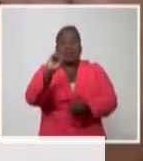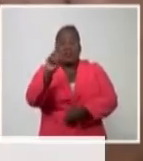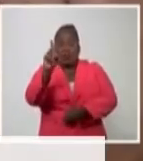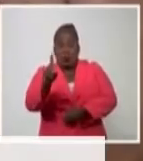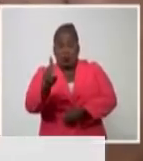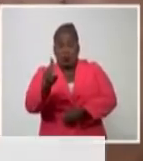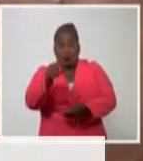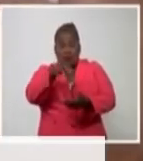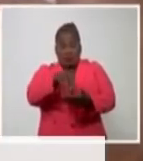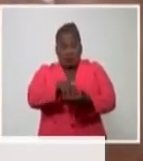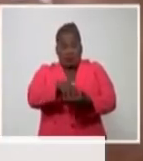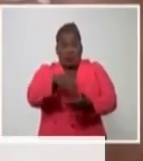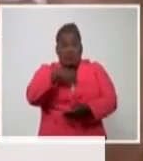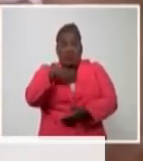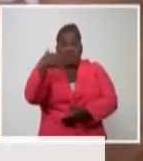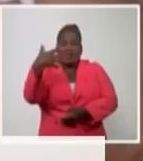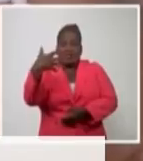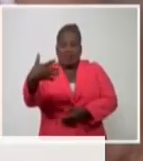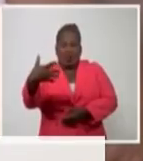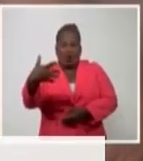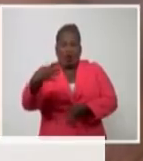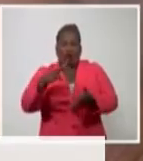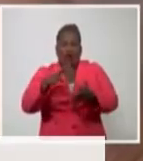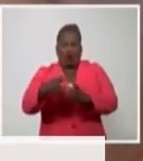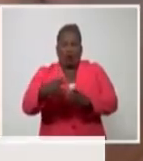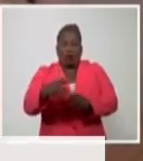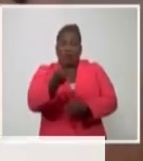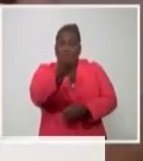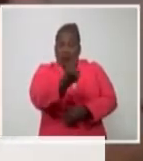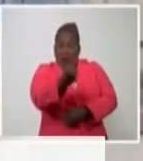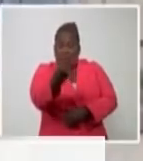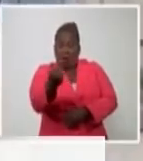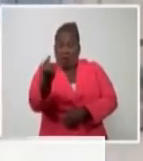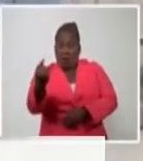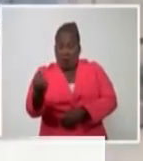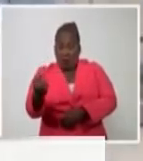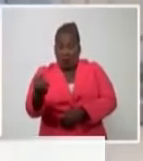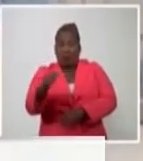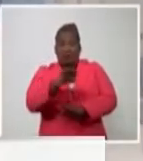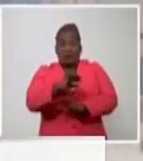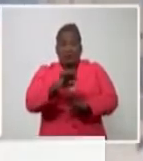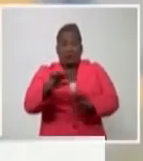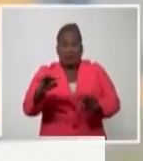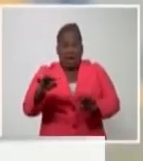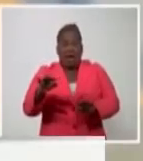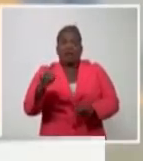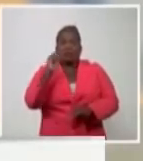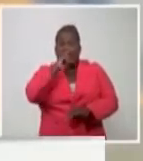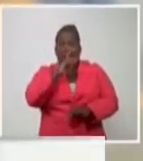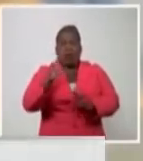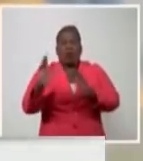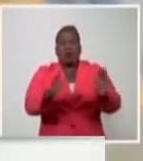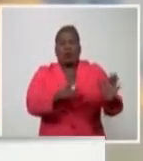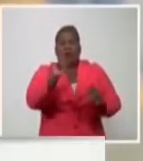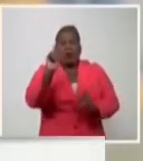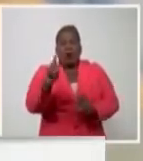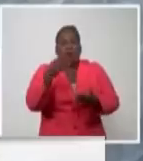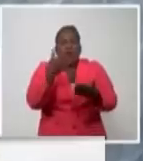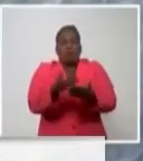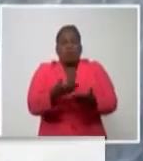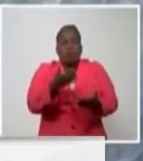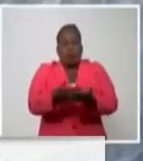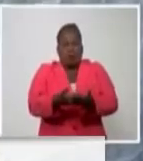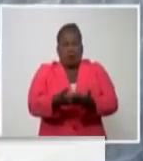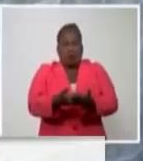And I think in this day and age, it's particularly important to do this very actively because, of course, of social